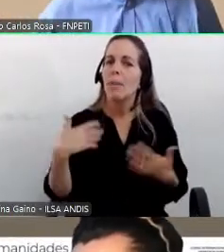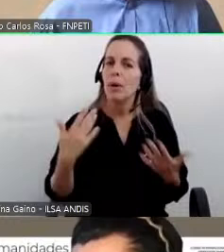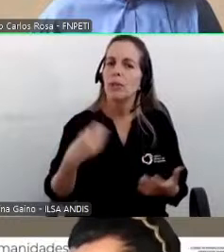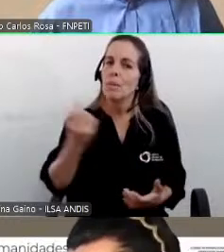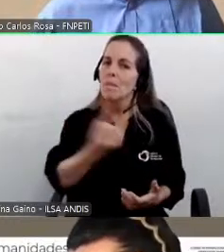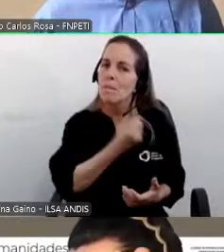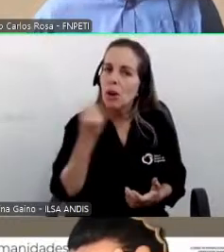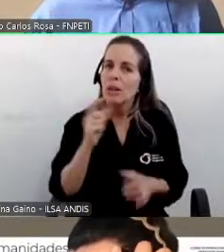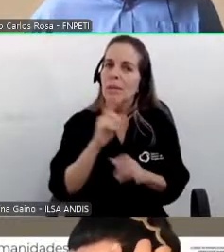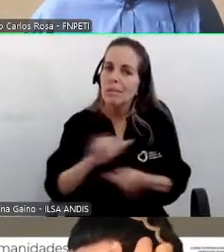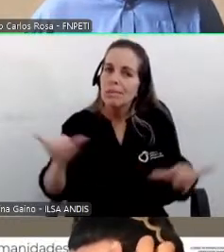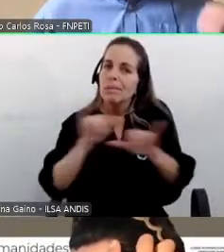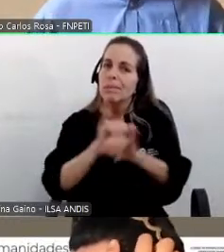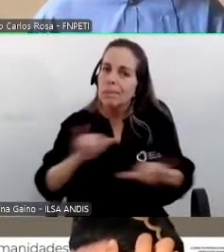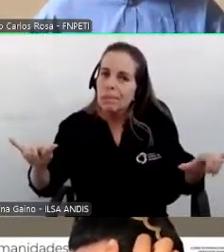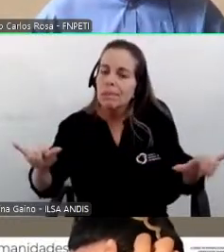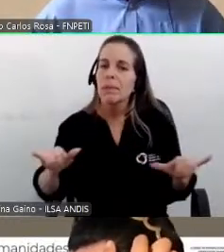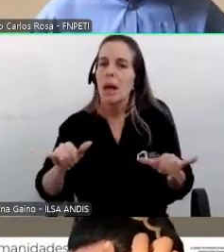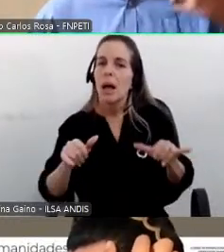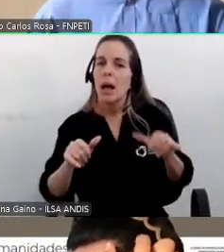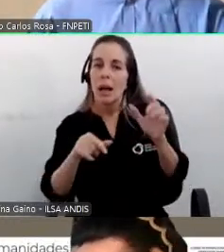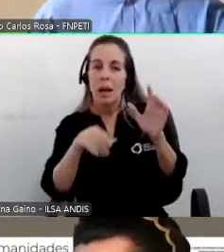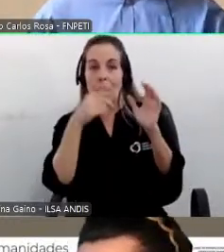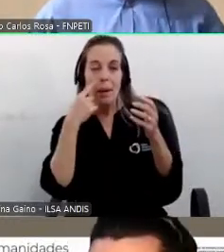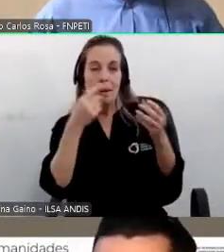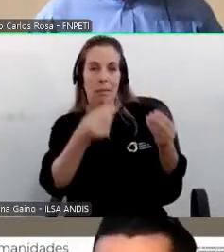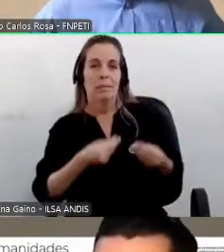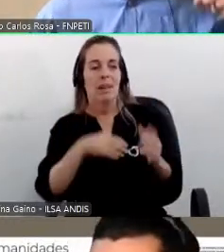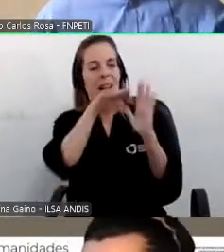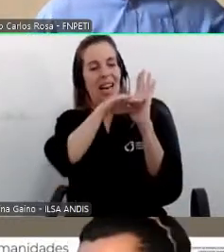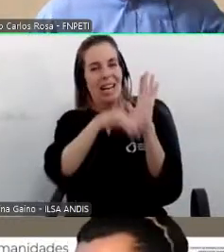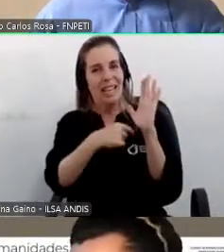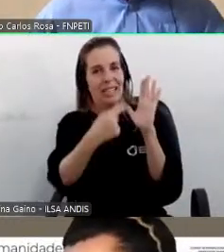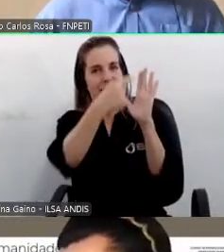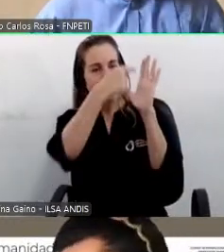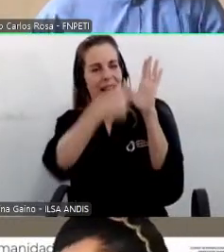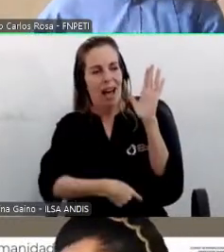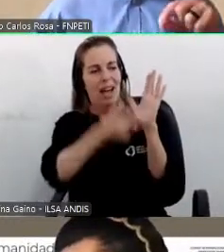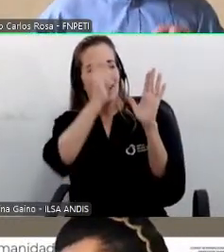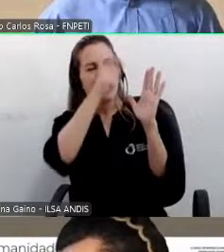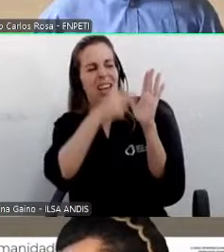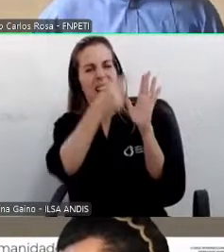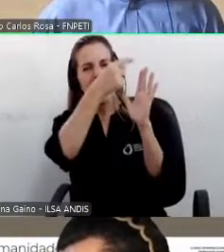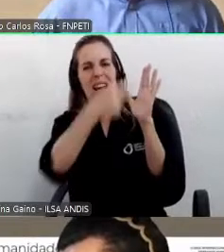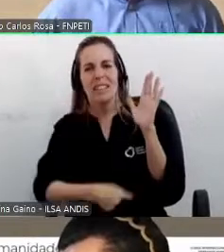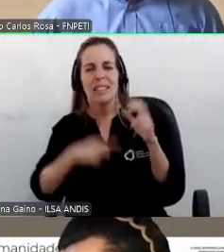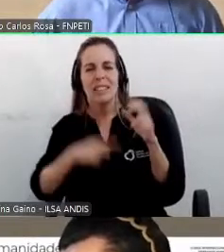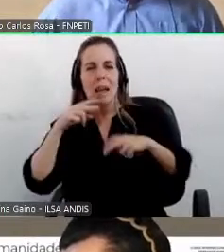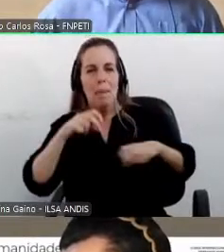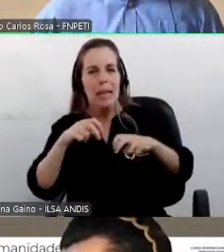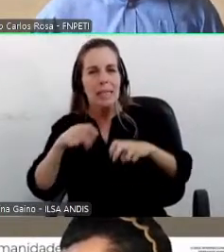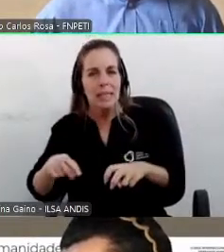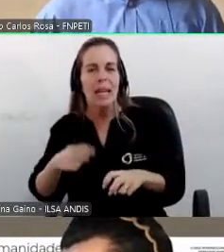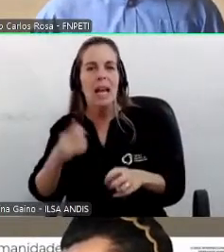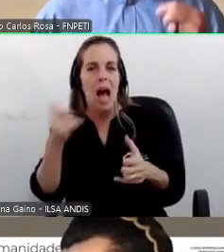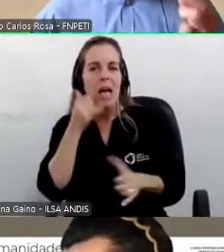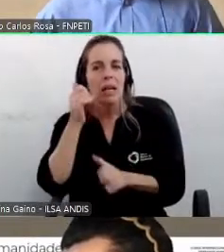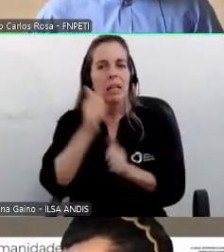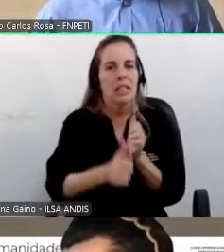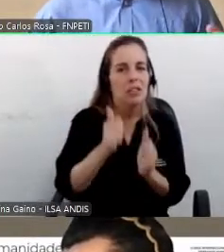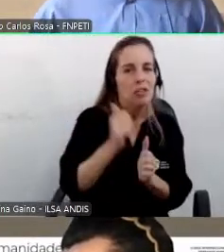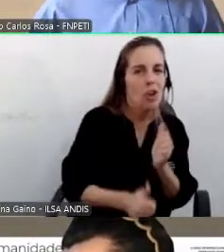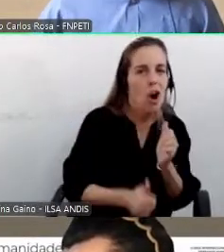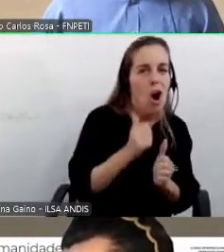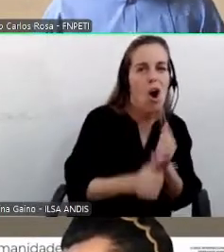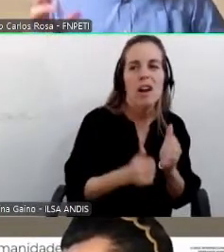here plays a huge role because it disseminates the list, makes analysis of the list, it takes into